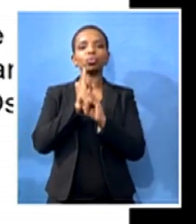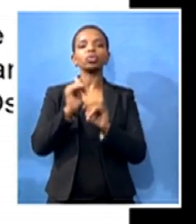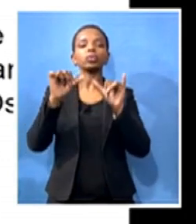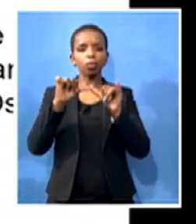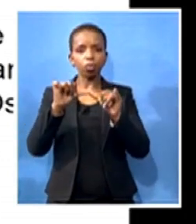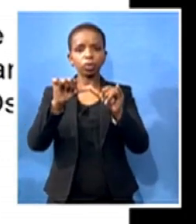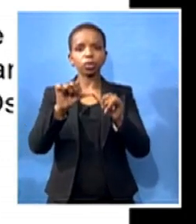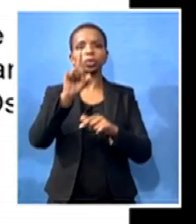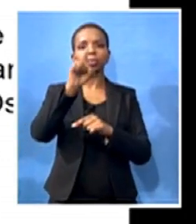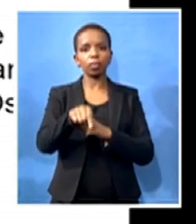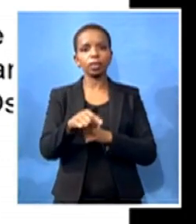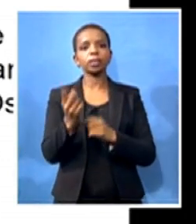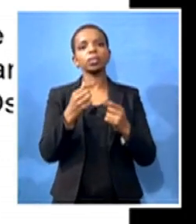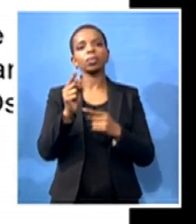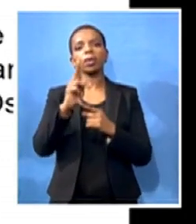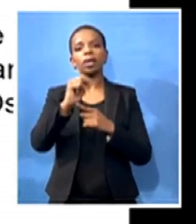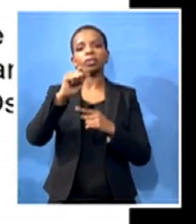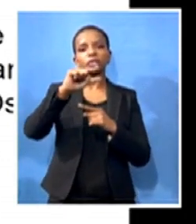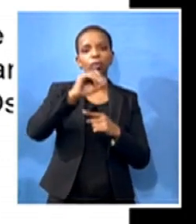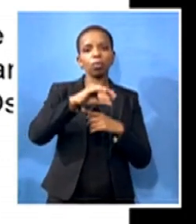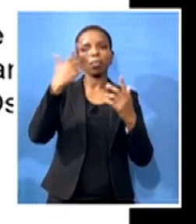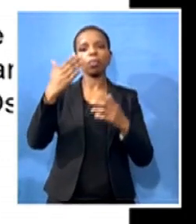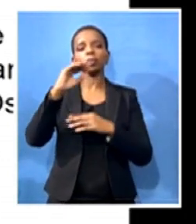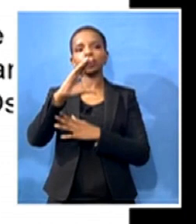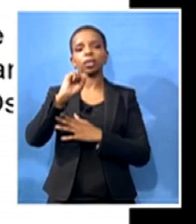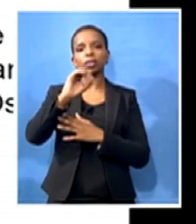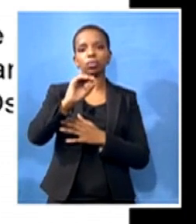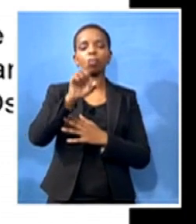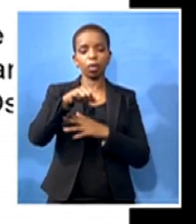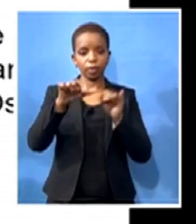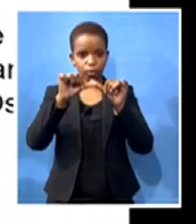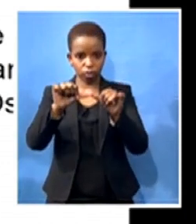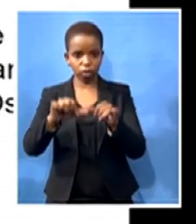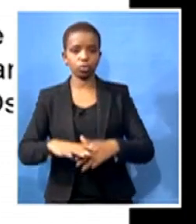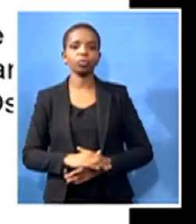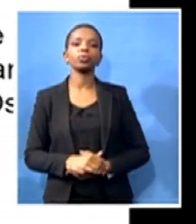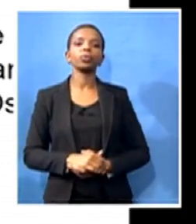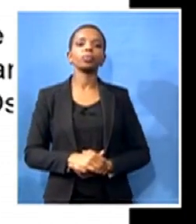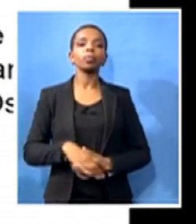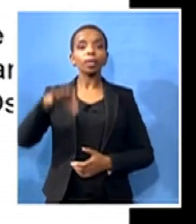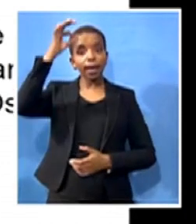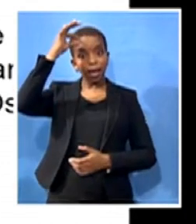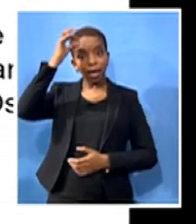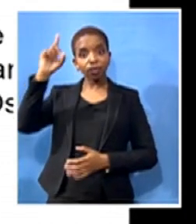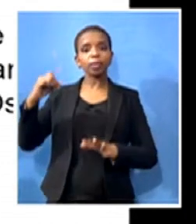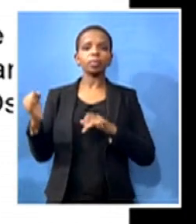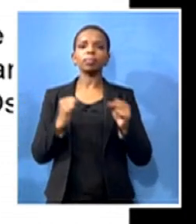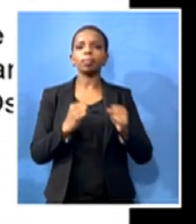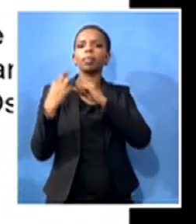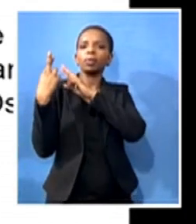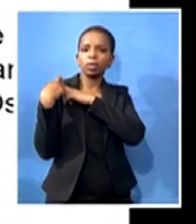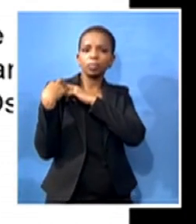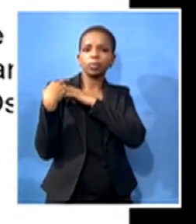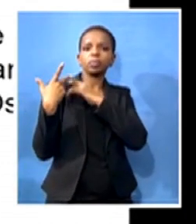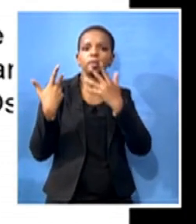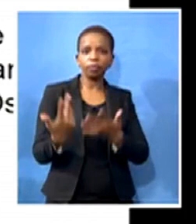and NGOs. And of course, government remains responsible for filling socioeconomic rights during a disaster.